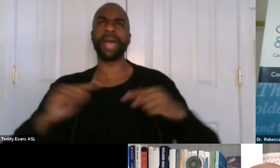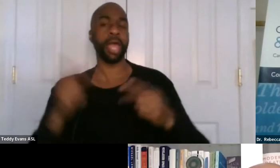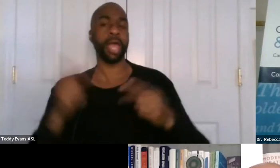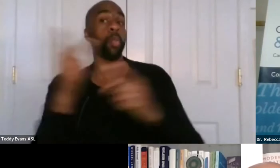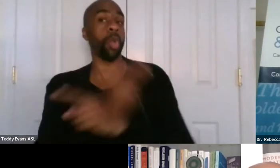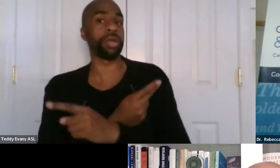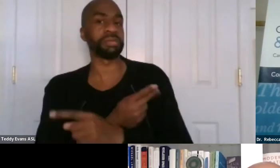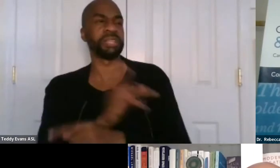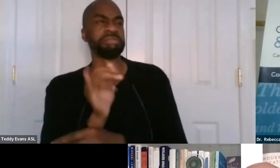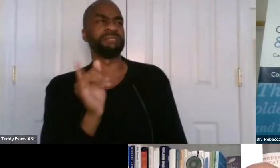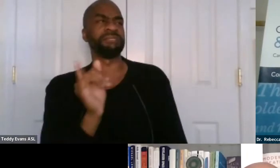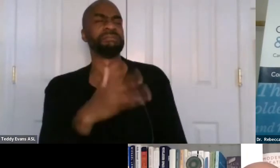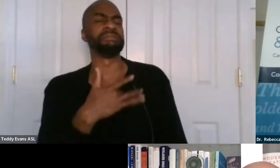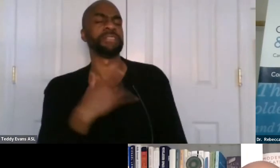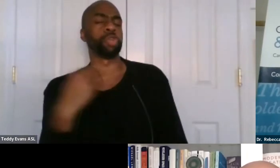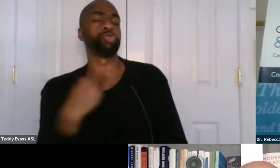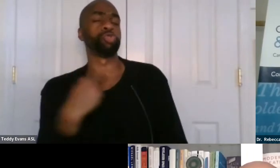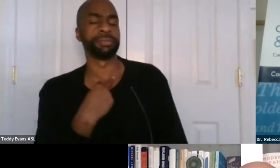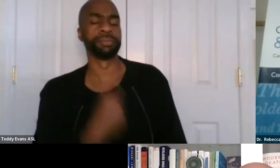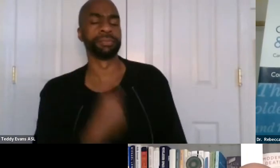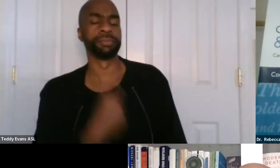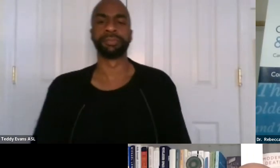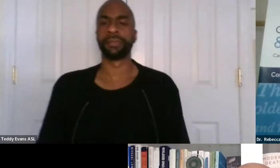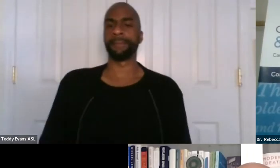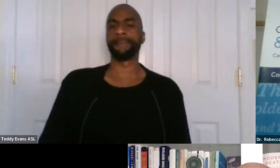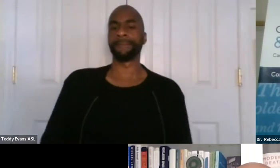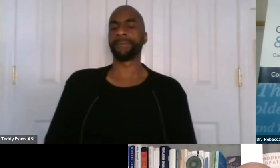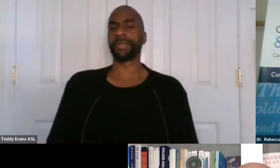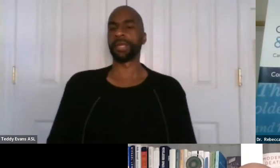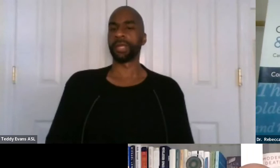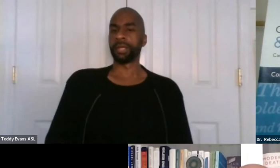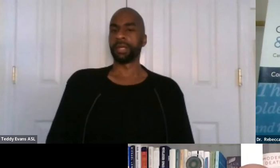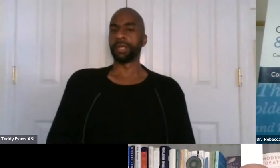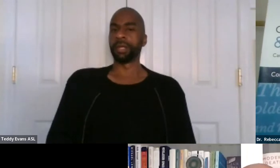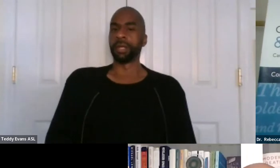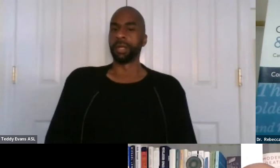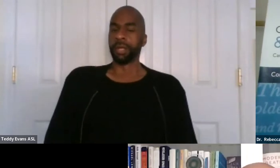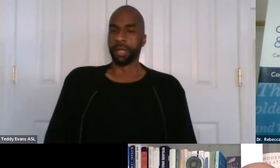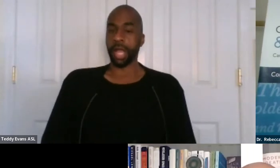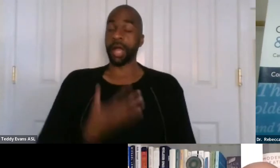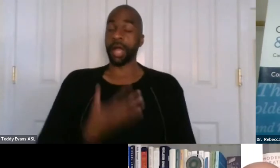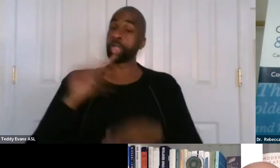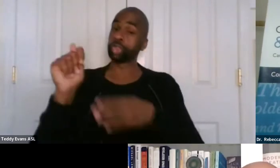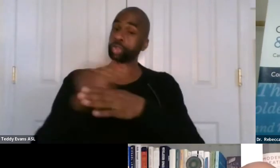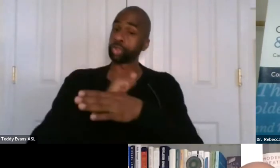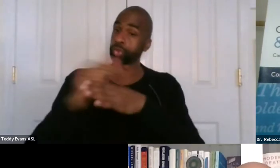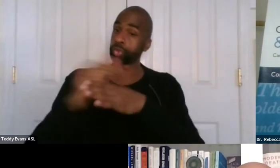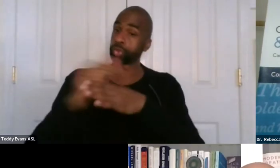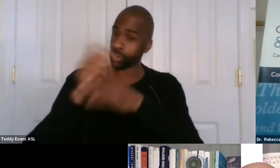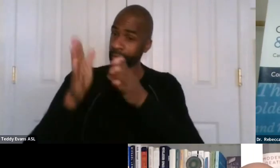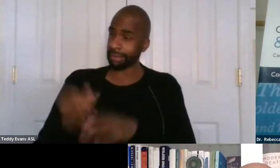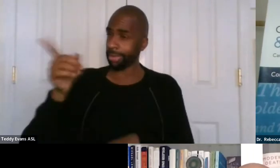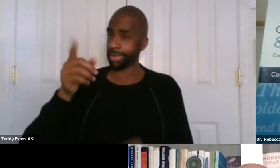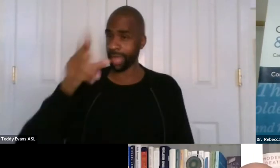And so much of our life as trainees in the hospital was dominated by